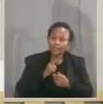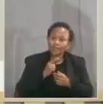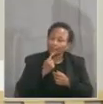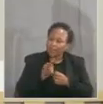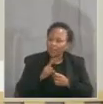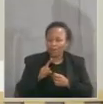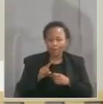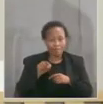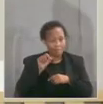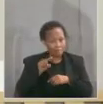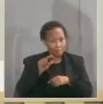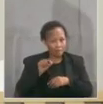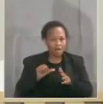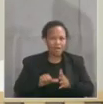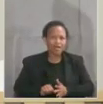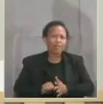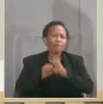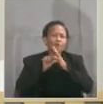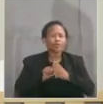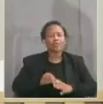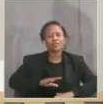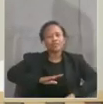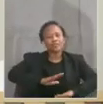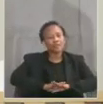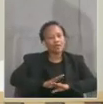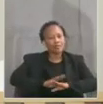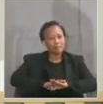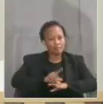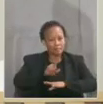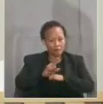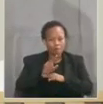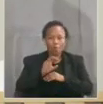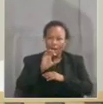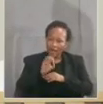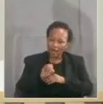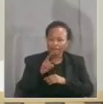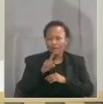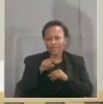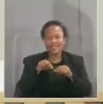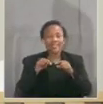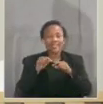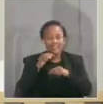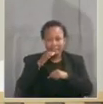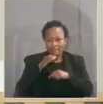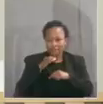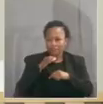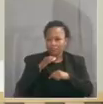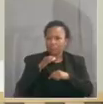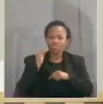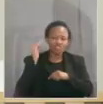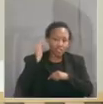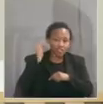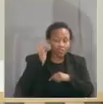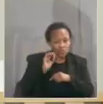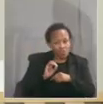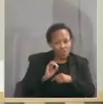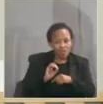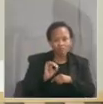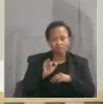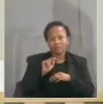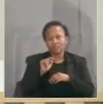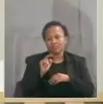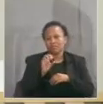time where then the effective intelligence within SAPS will be required.